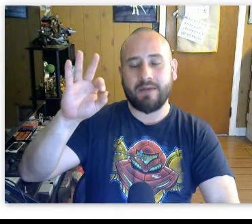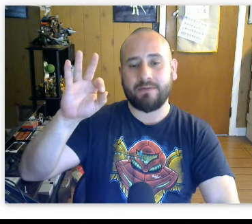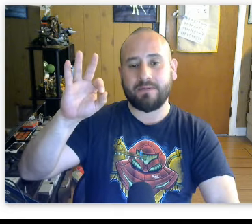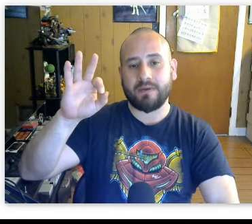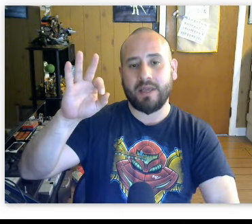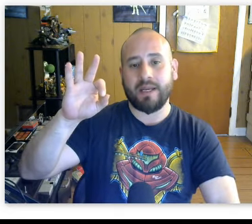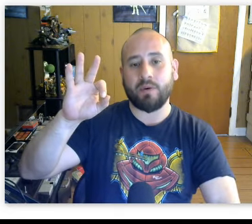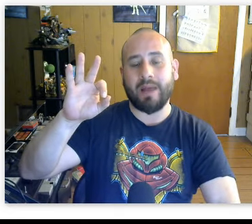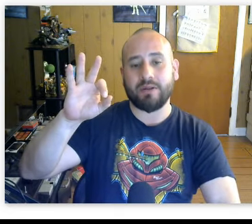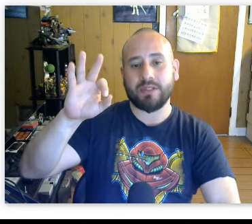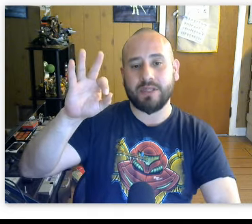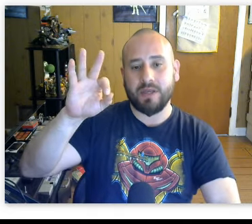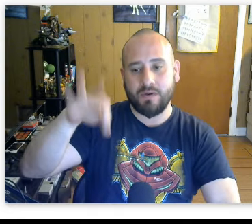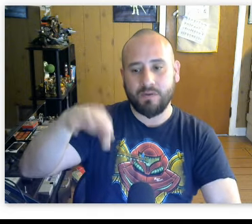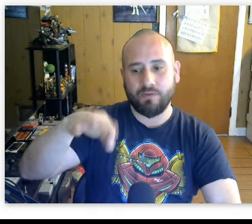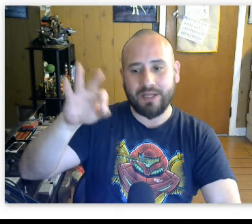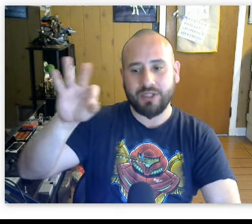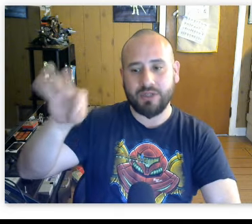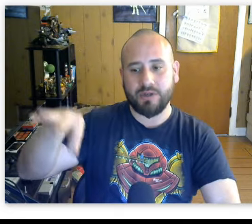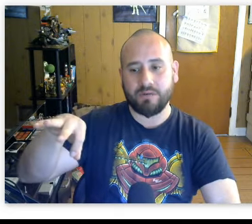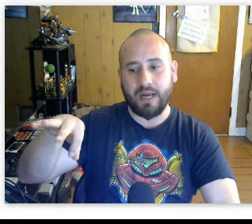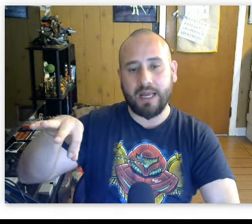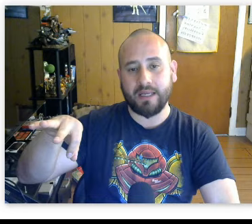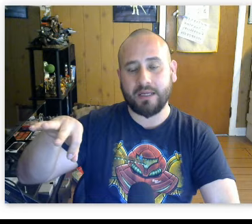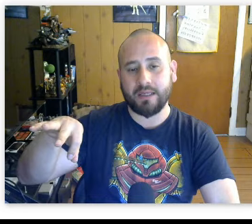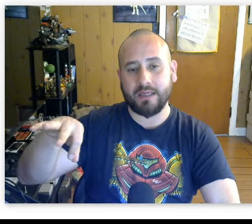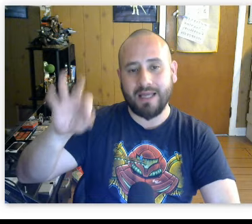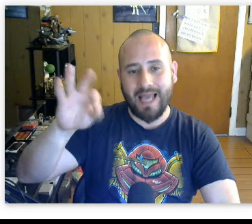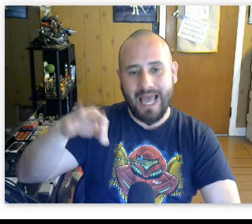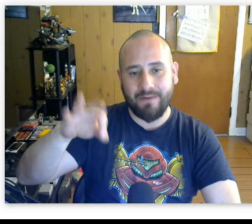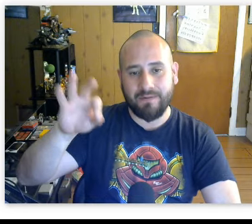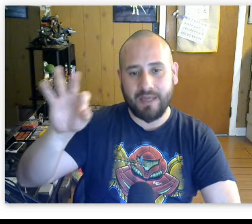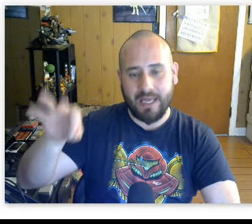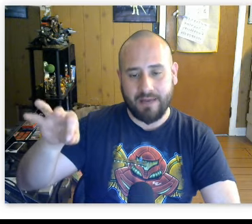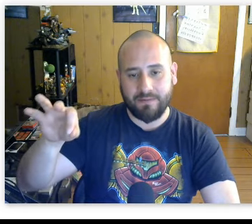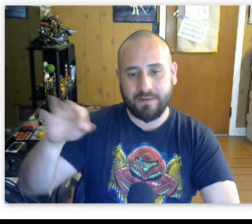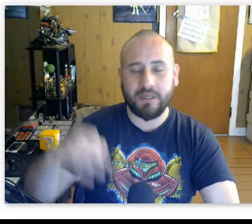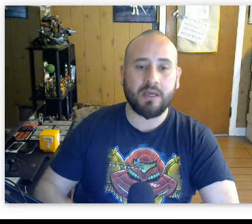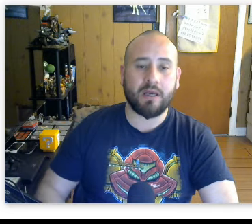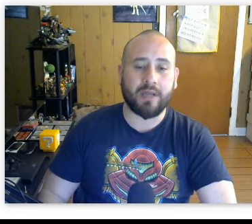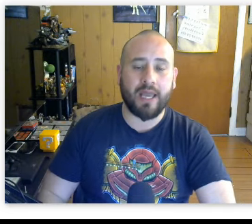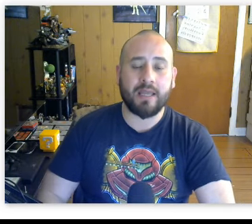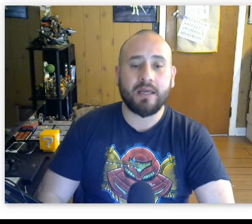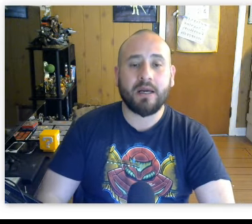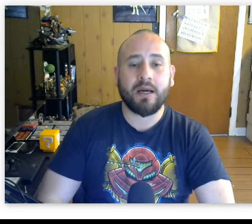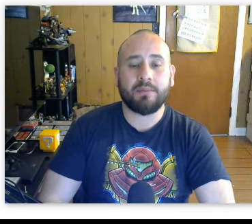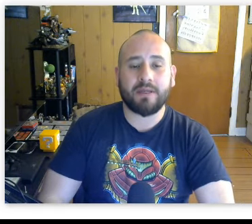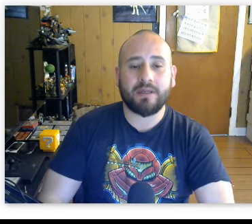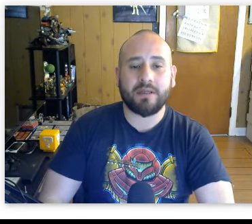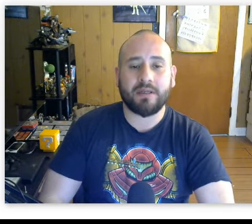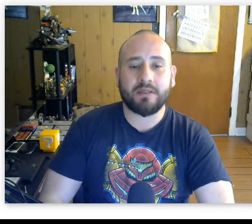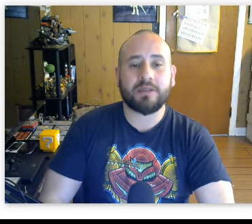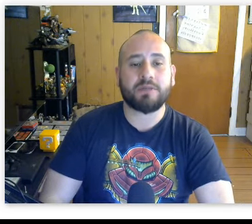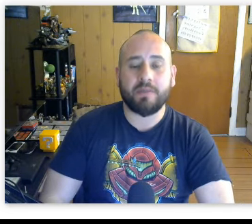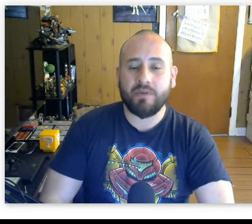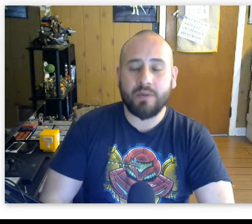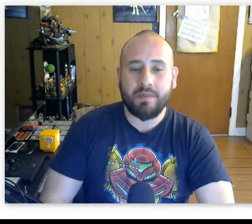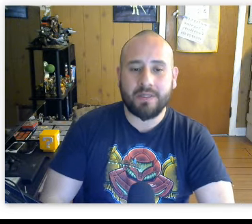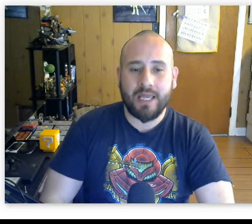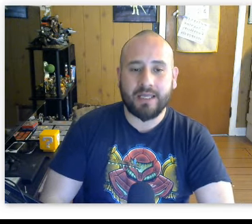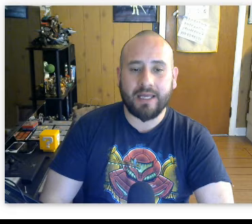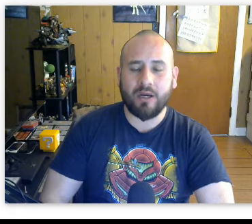It's an F and it will bounce. French fry. F F. Okay. Some